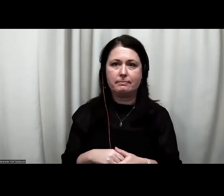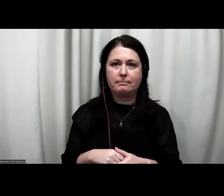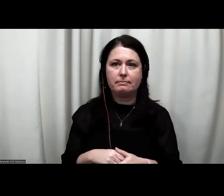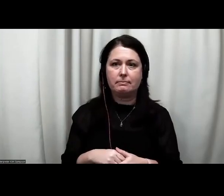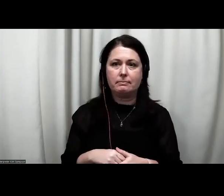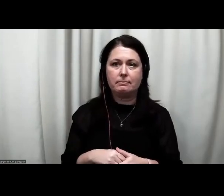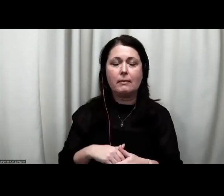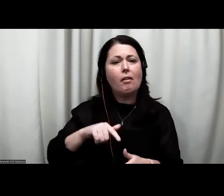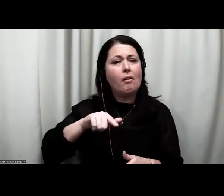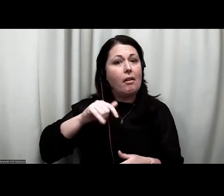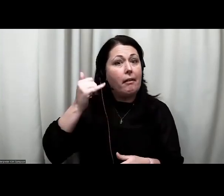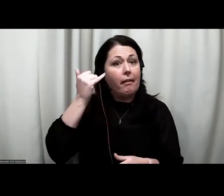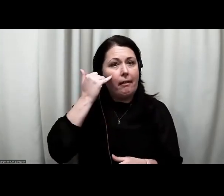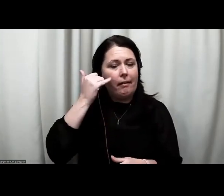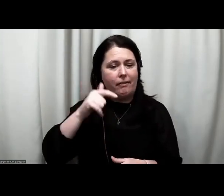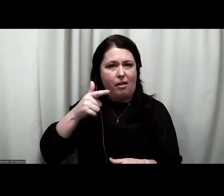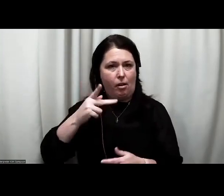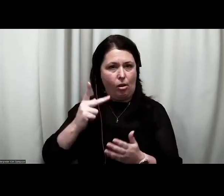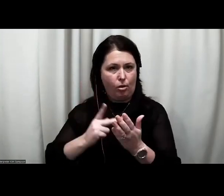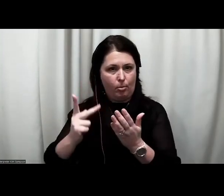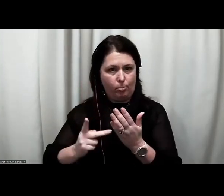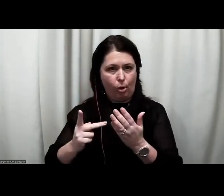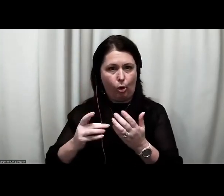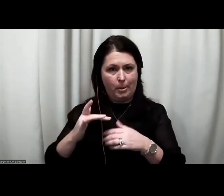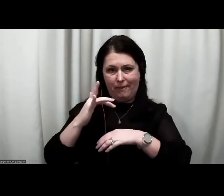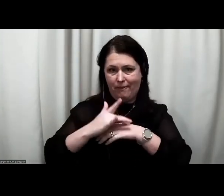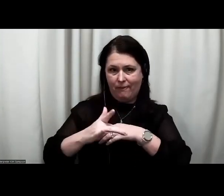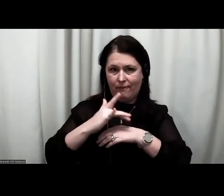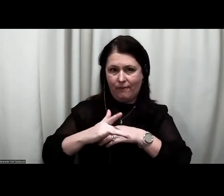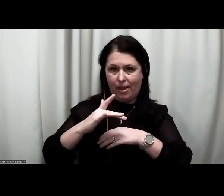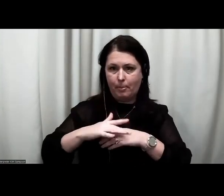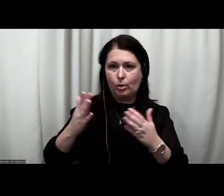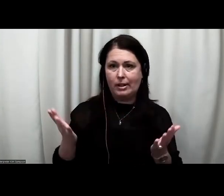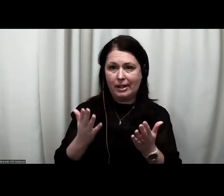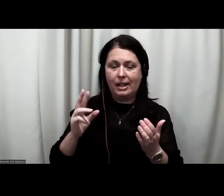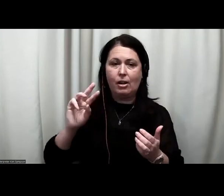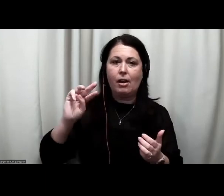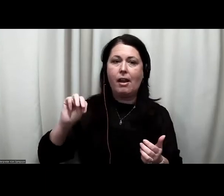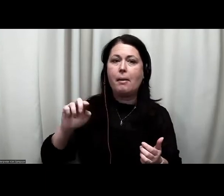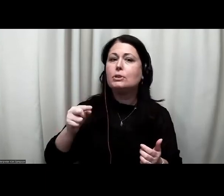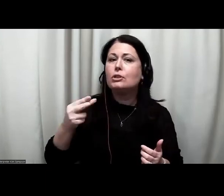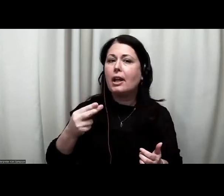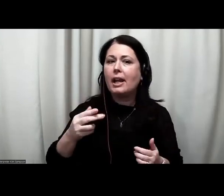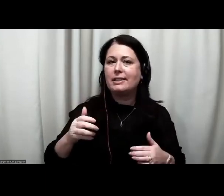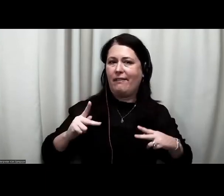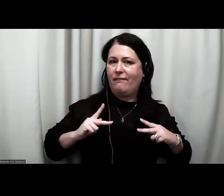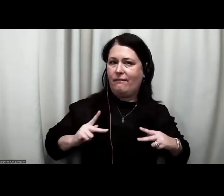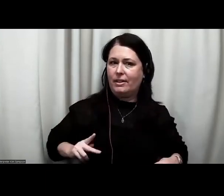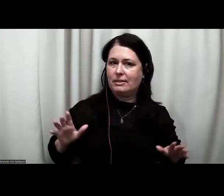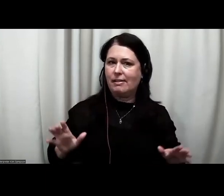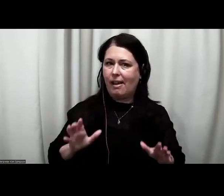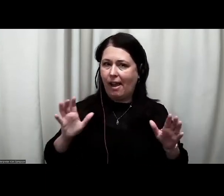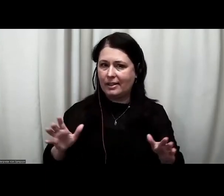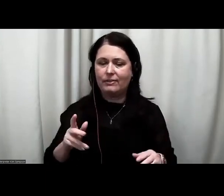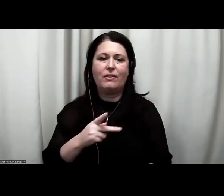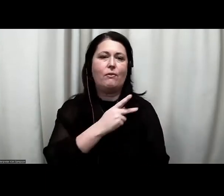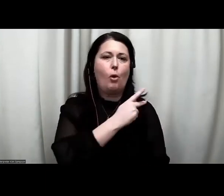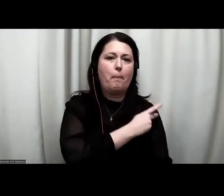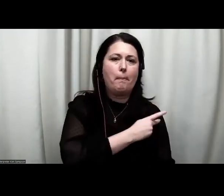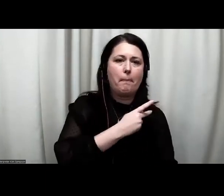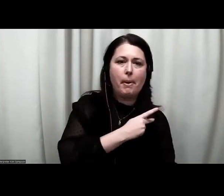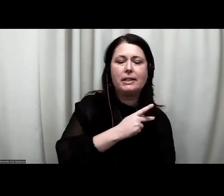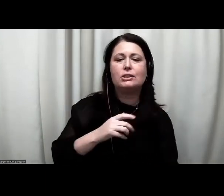other programs exist at MGH that specifically promote physical activity for patients and or employees with